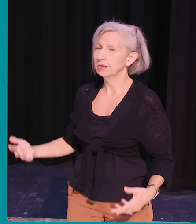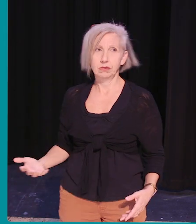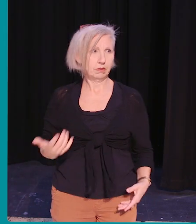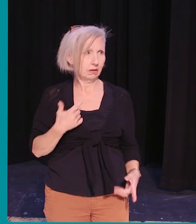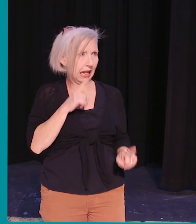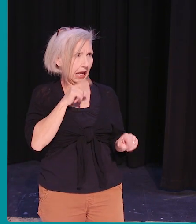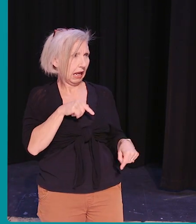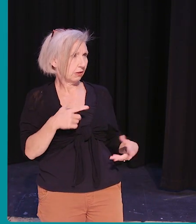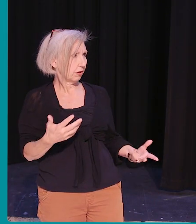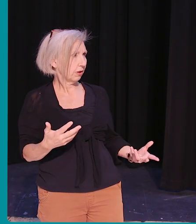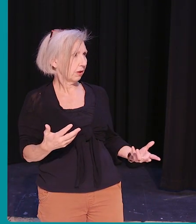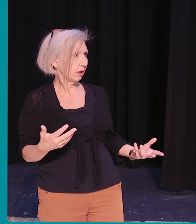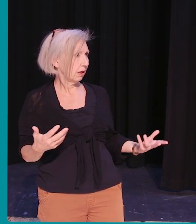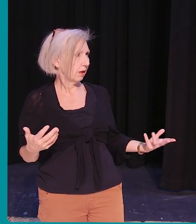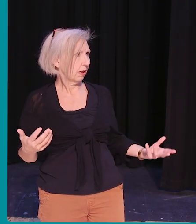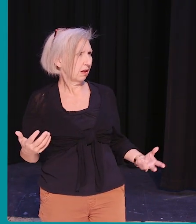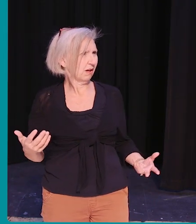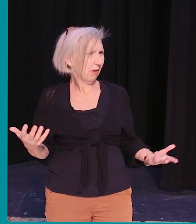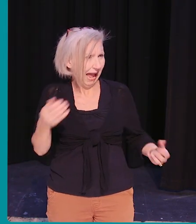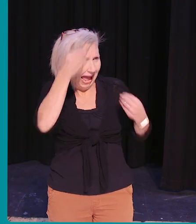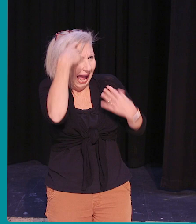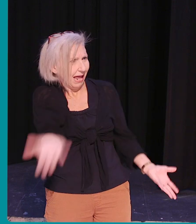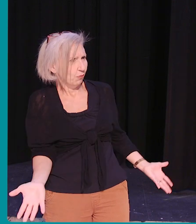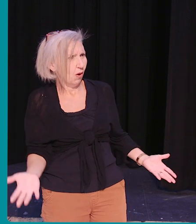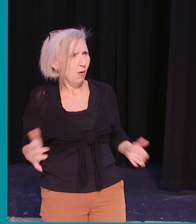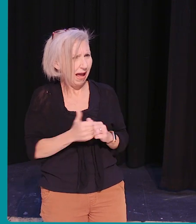My friend, focus on process, not product.